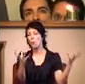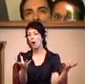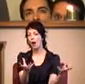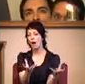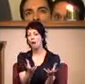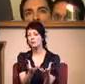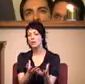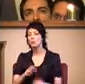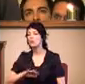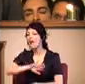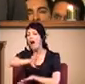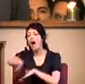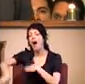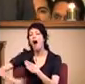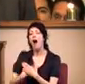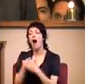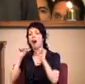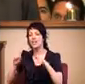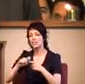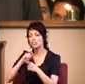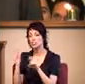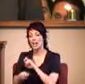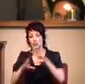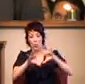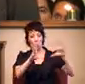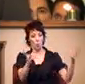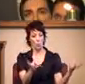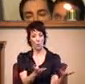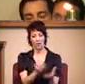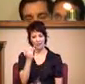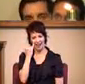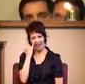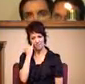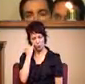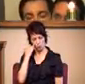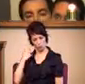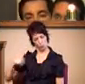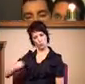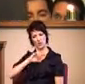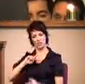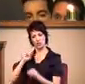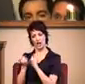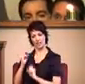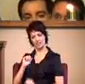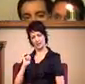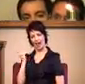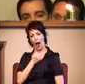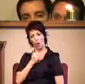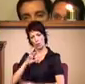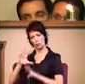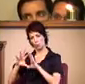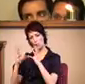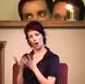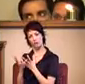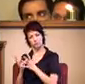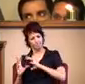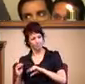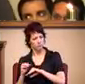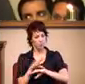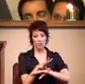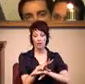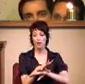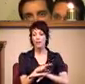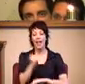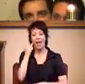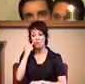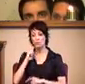all change the world when we change our world. Amen? When we change our lives, we have just changed the world. When we